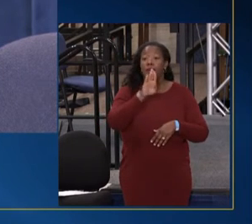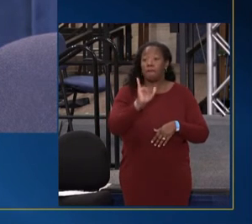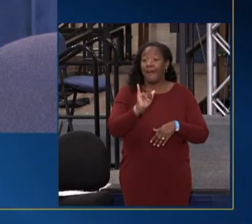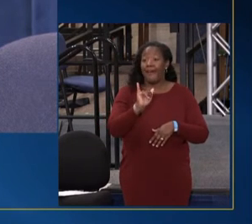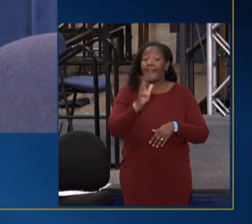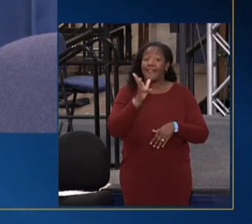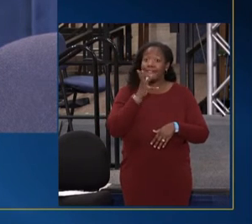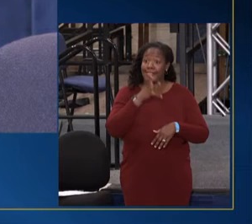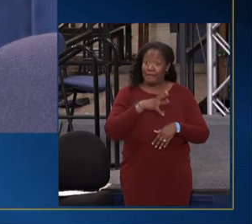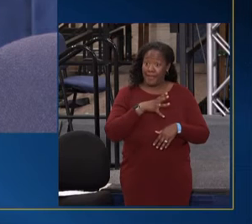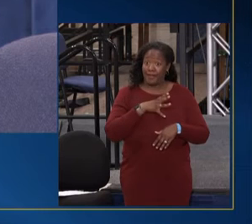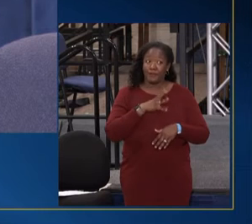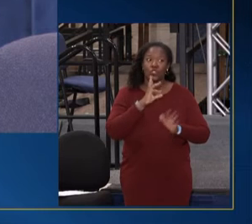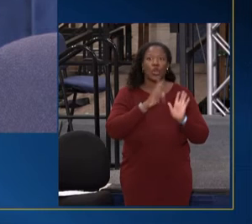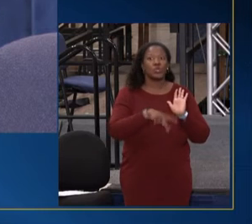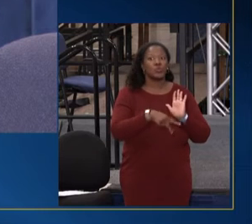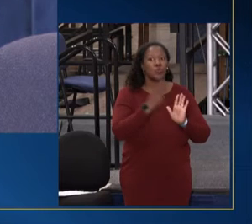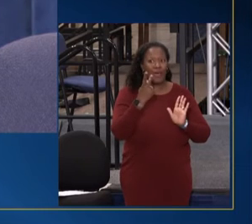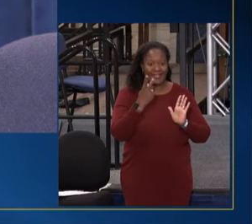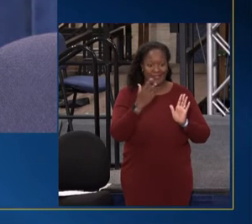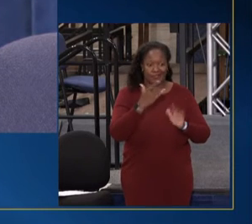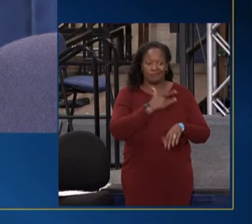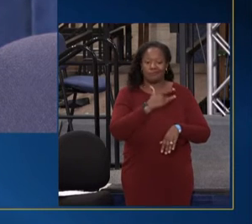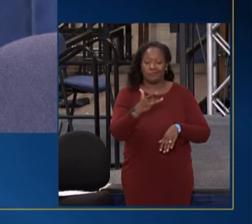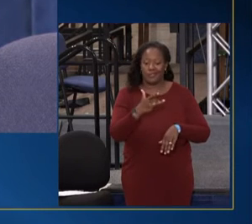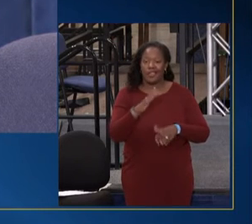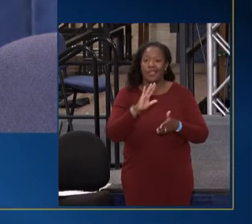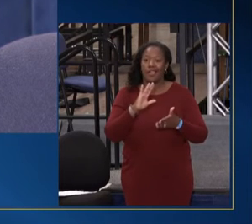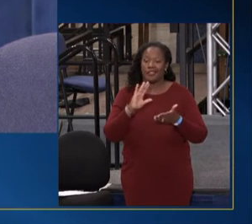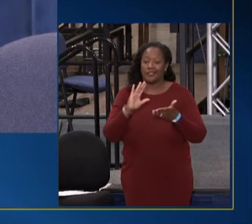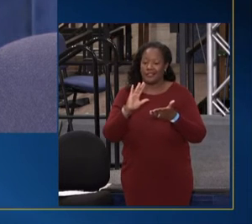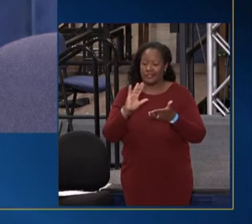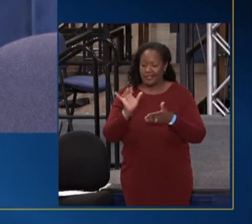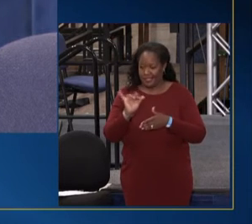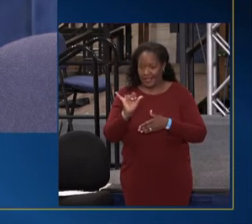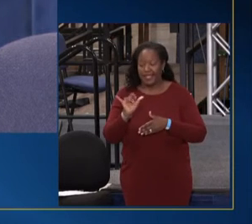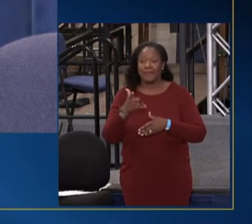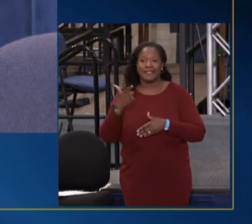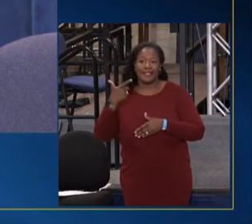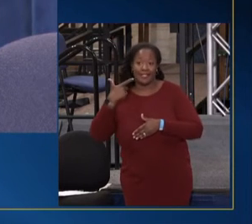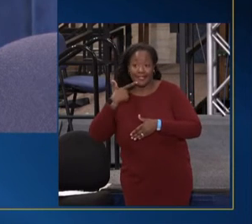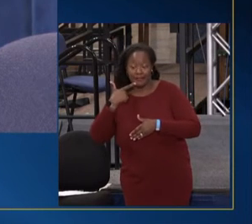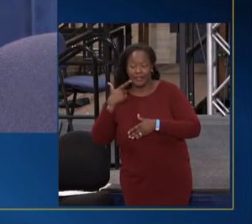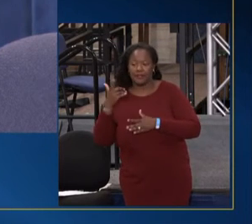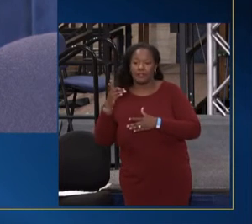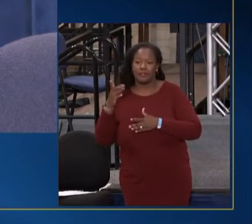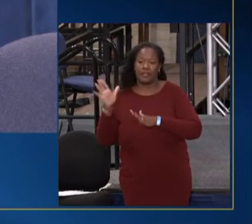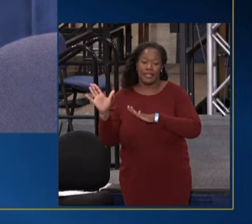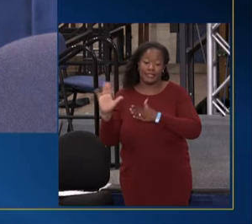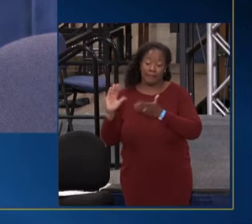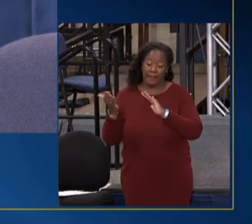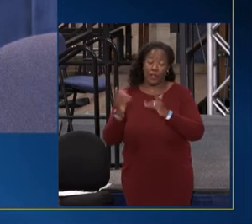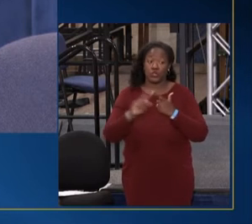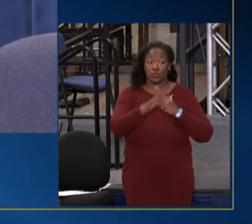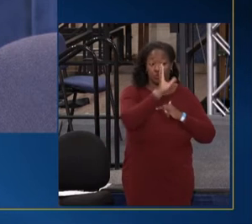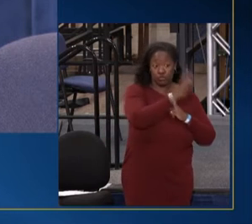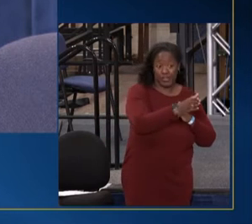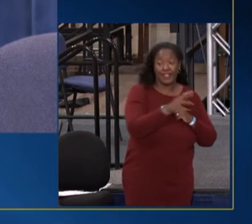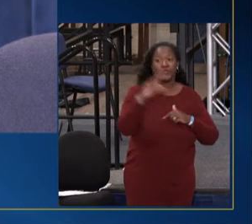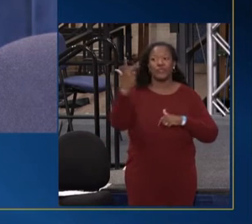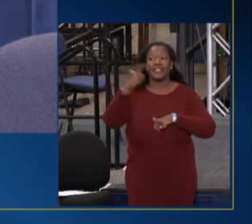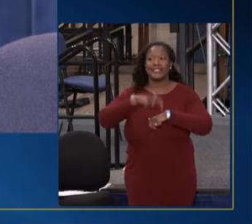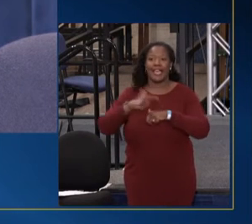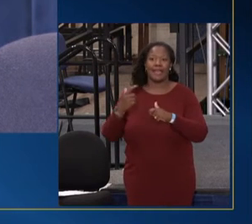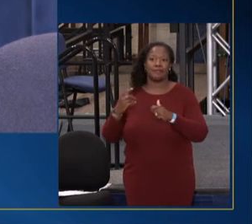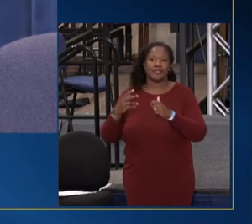least twice as likely as lesbian females and more than three times as likely as straight females to have misused opioids. We